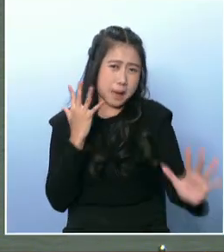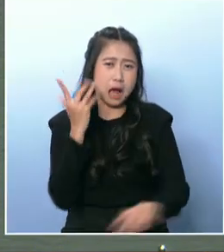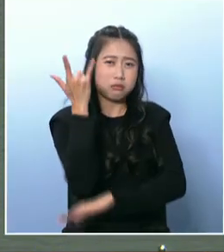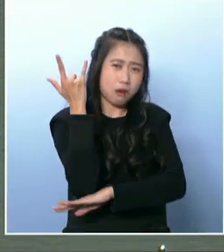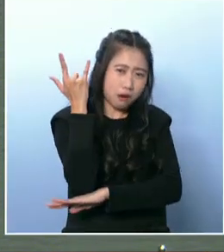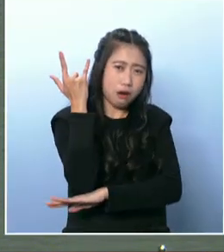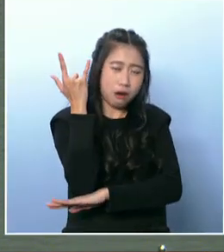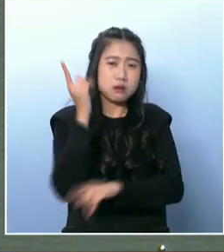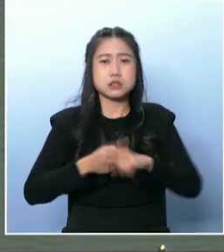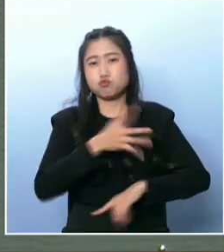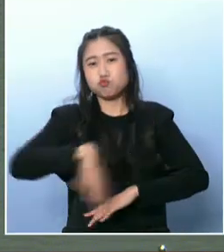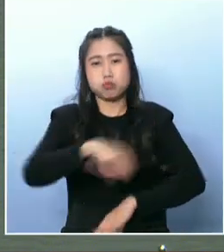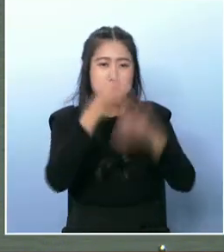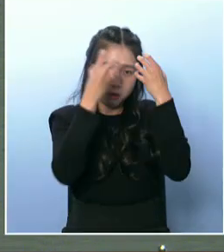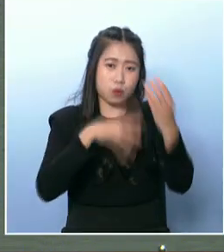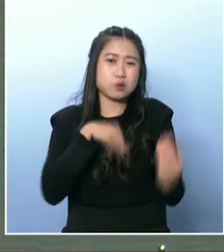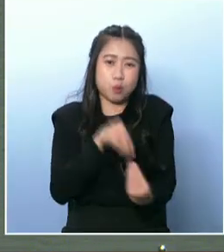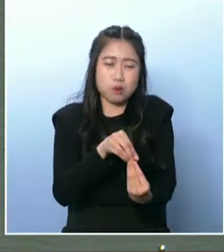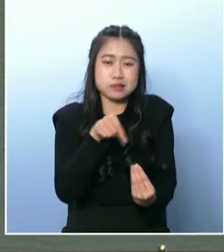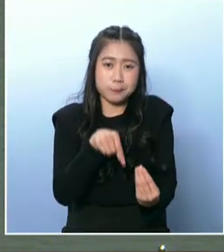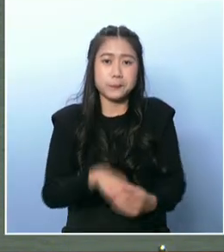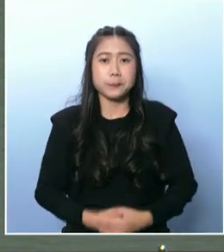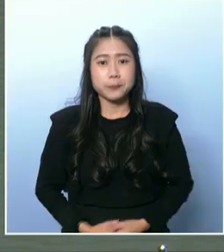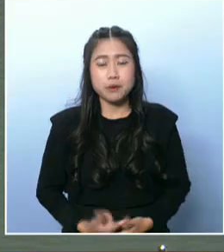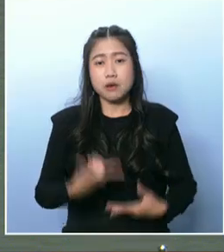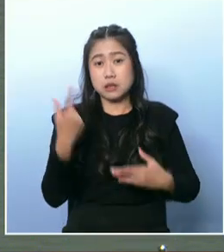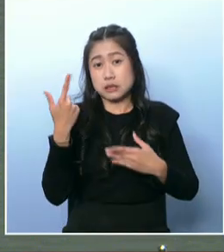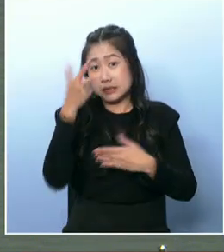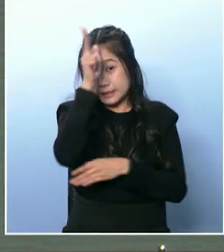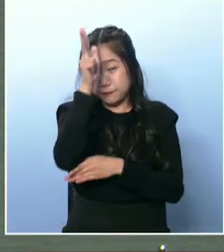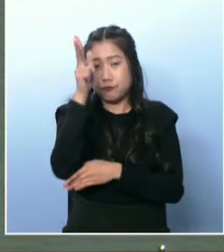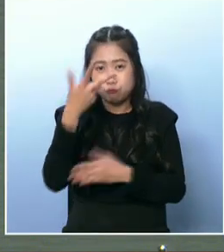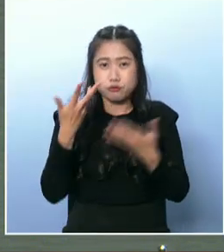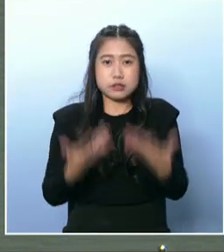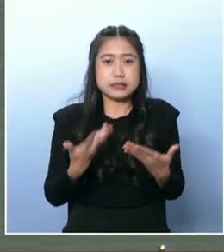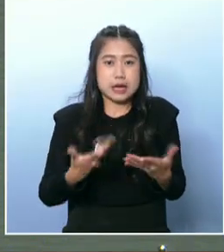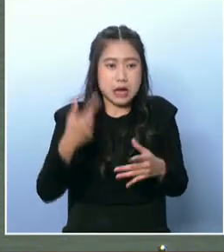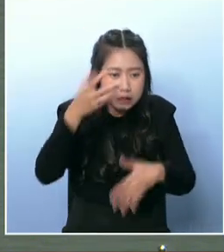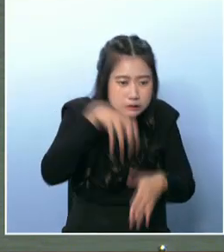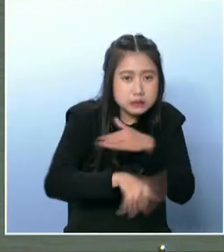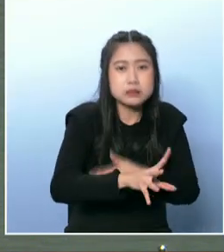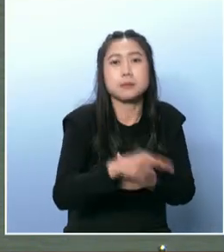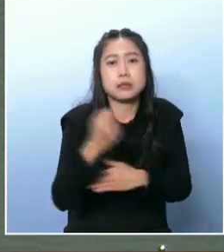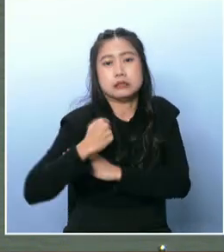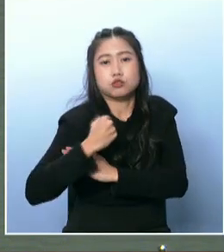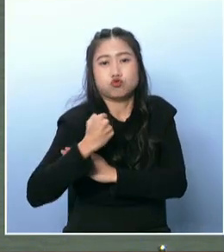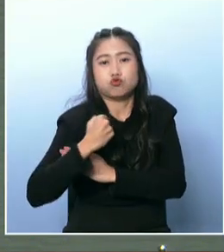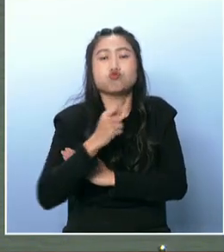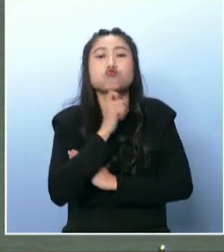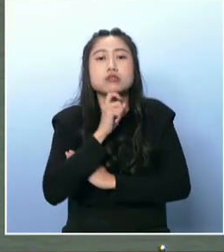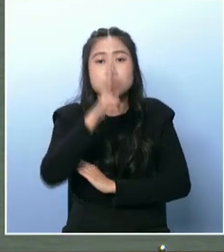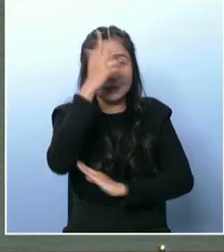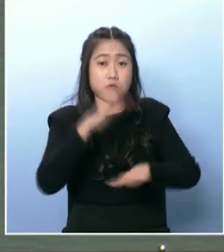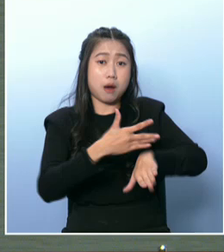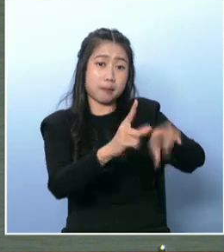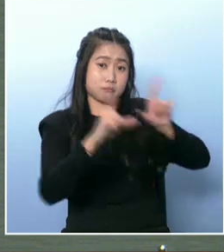So I think we really need to do something about the waiting time. It is really a matter of concern. But we can see that the new term of government